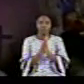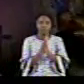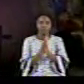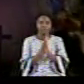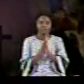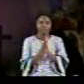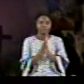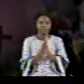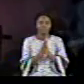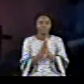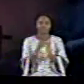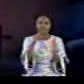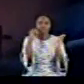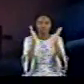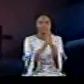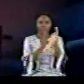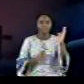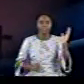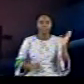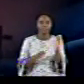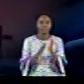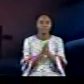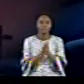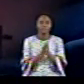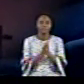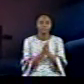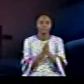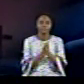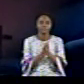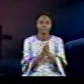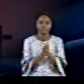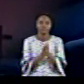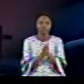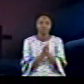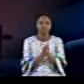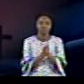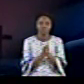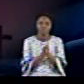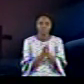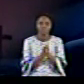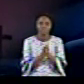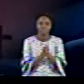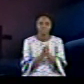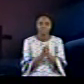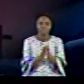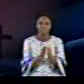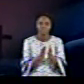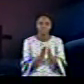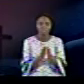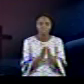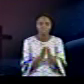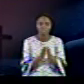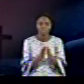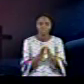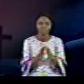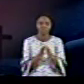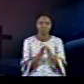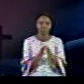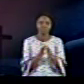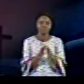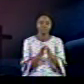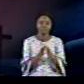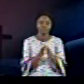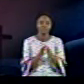praise the lord one year old left-sided costochondritis is bowing to the name of